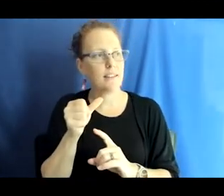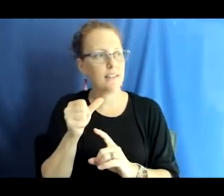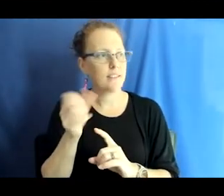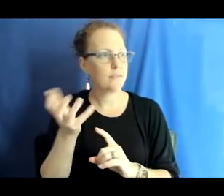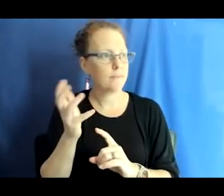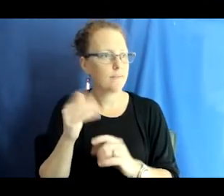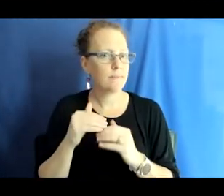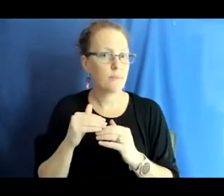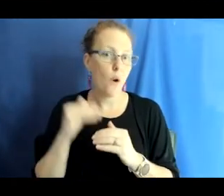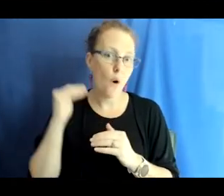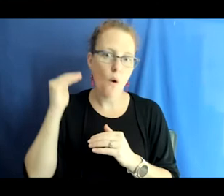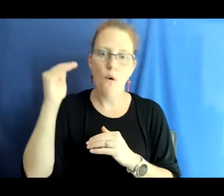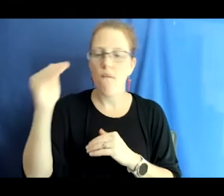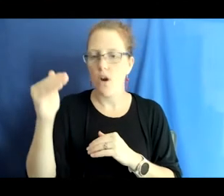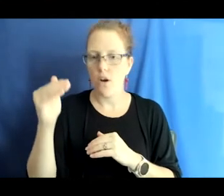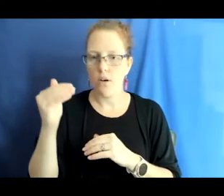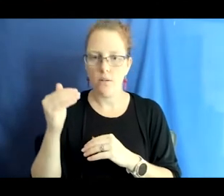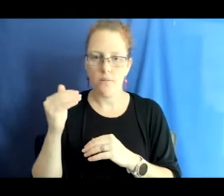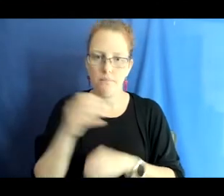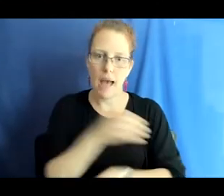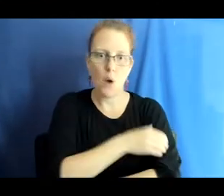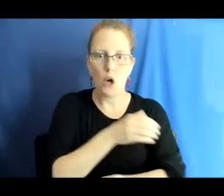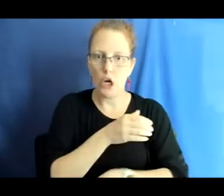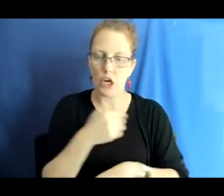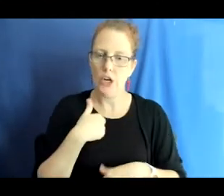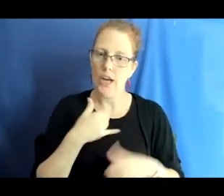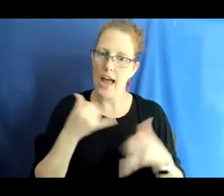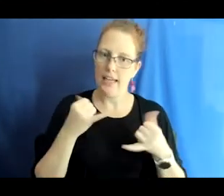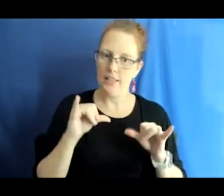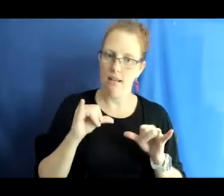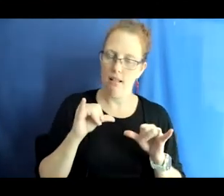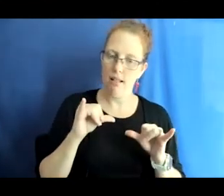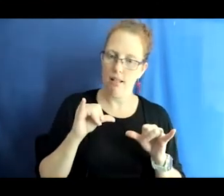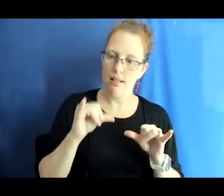was not, it didn't take me out of the feeling. It was like I